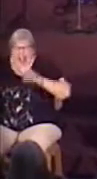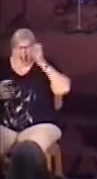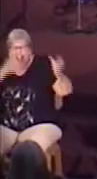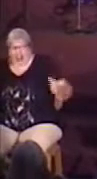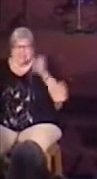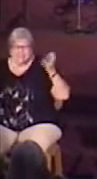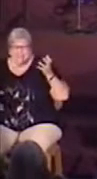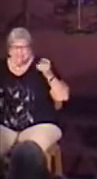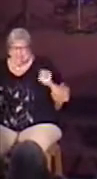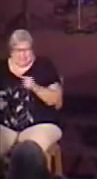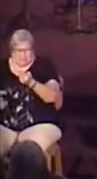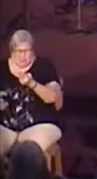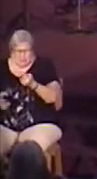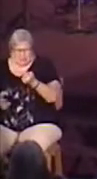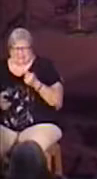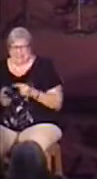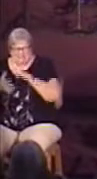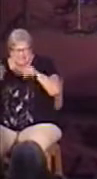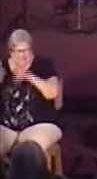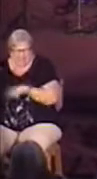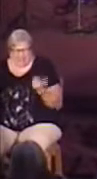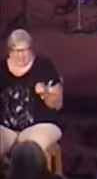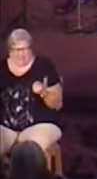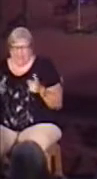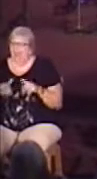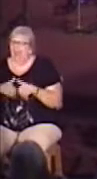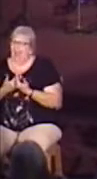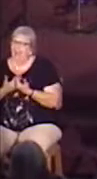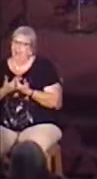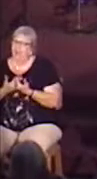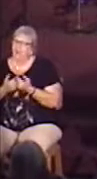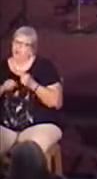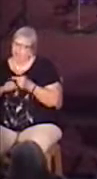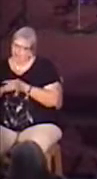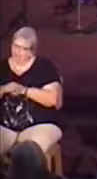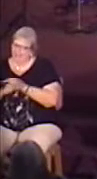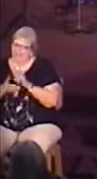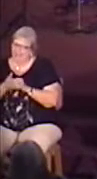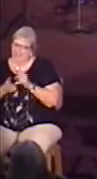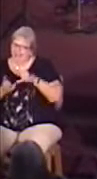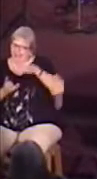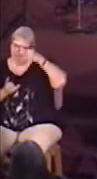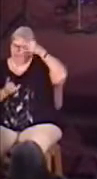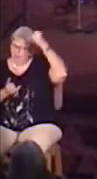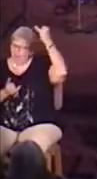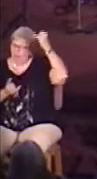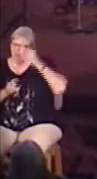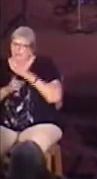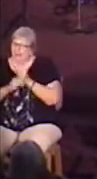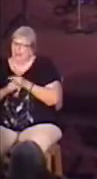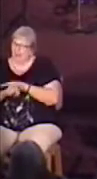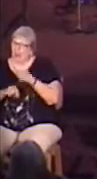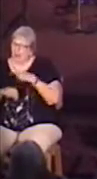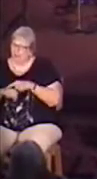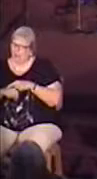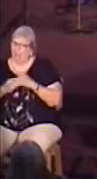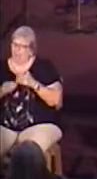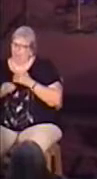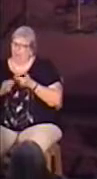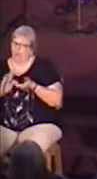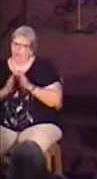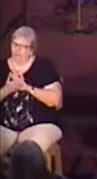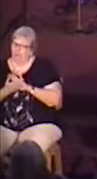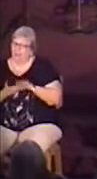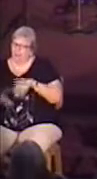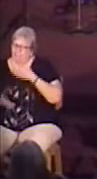screaming, insulting, condemning. How do you lengthen that fuse? I mean, think about it. How do you lengthen that fuse